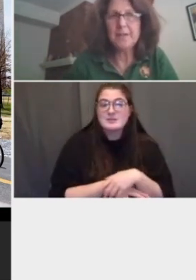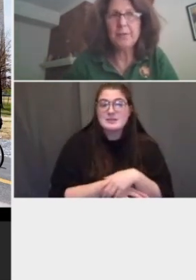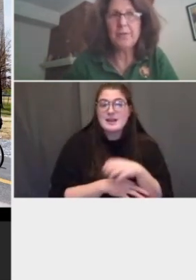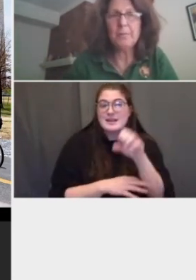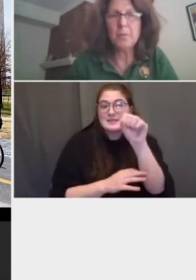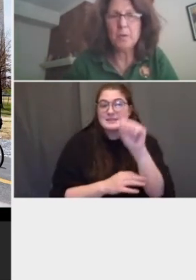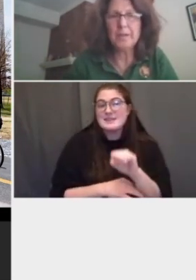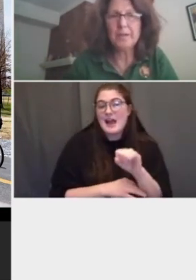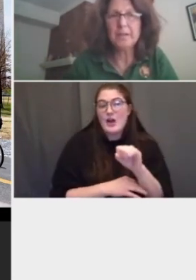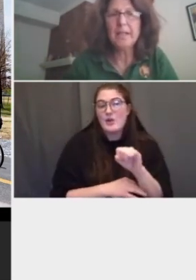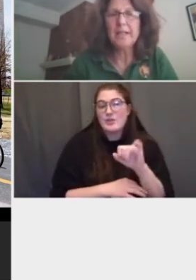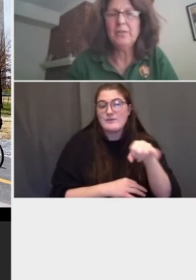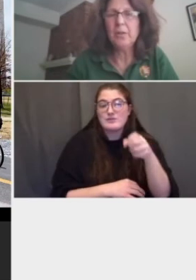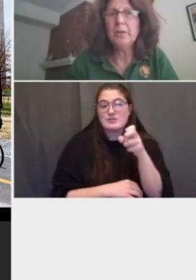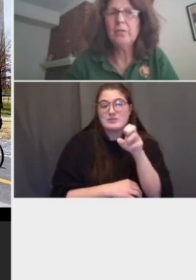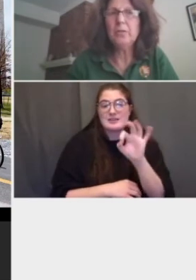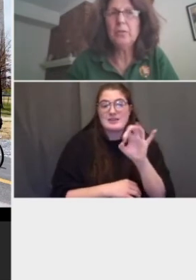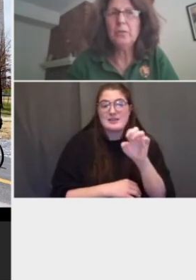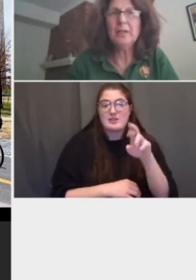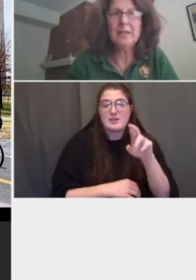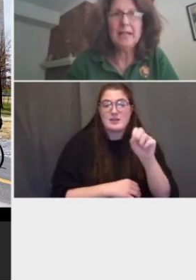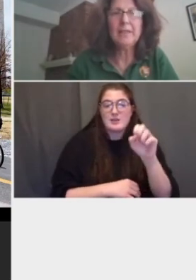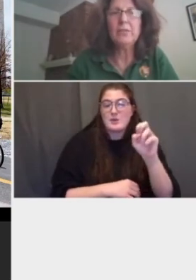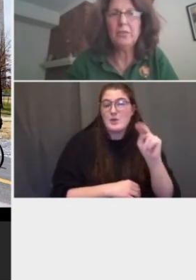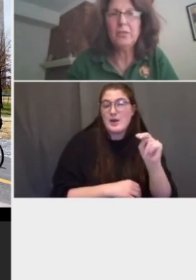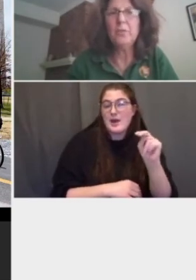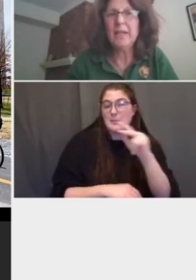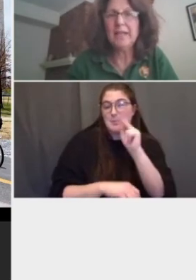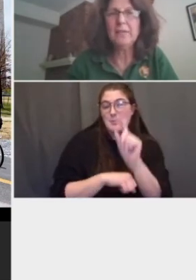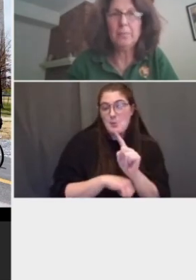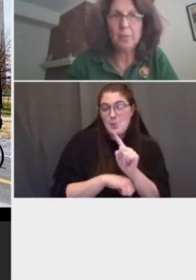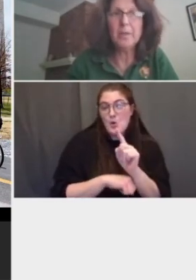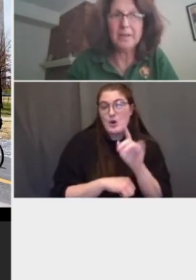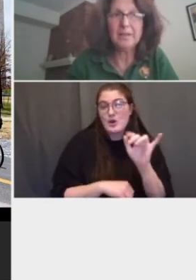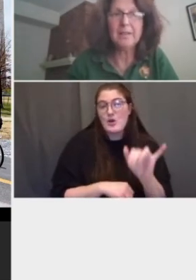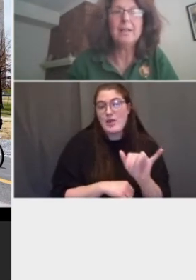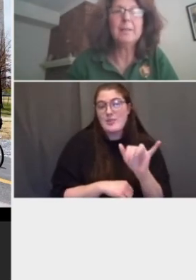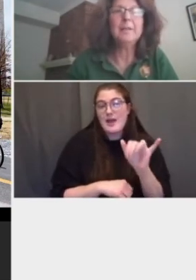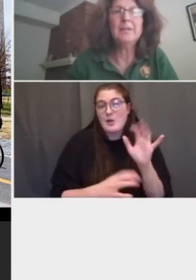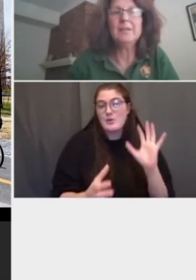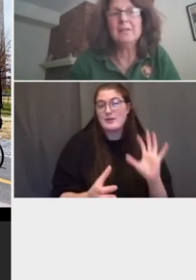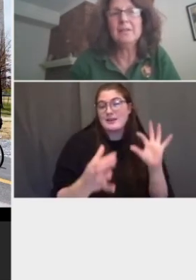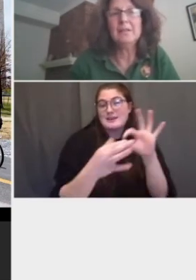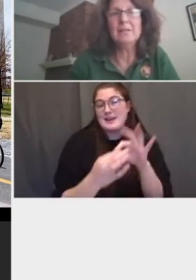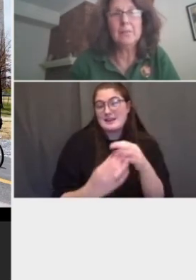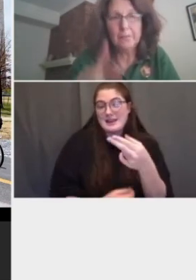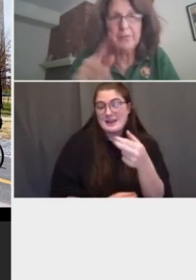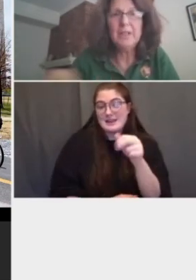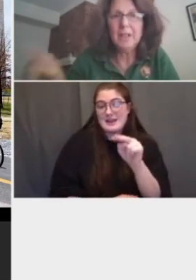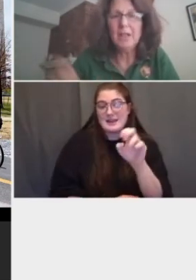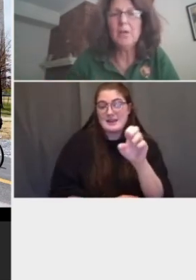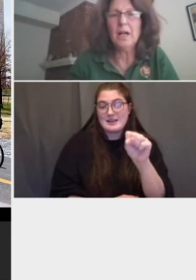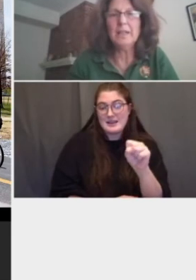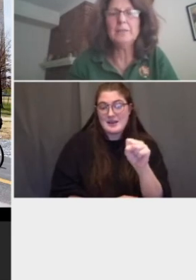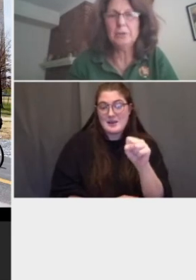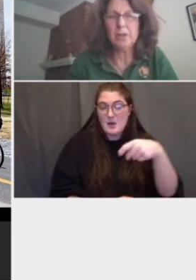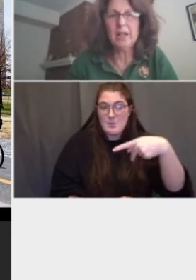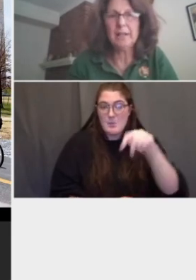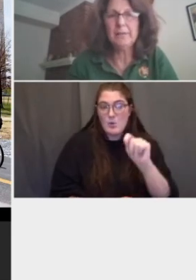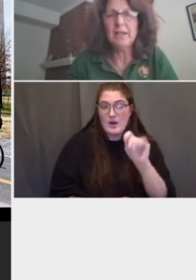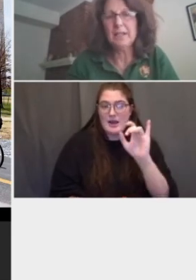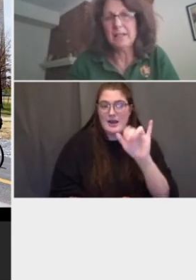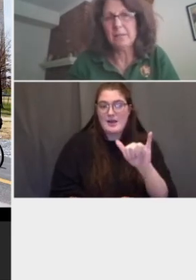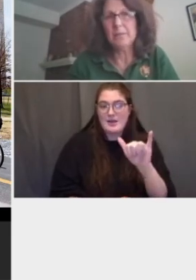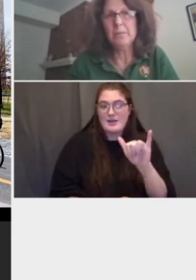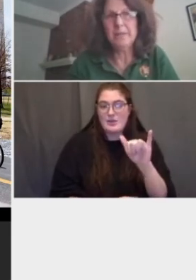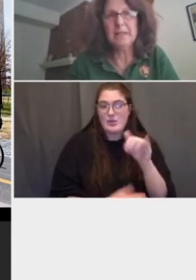south of the Jefferson Memorial is going to connect to Haynes Point, I mean, it's going to via Ohio